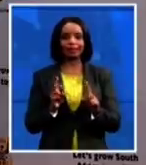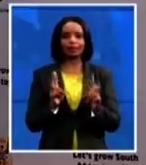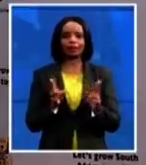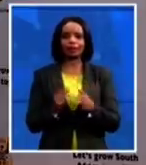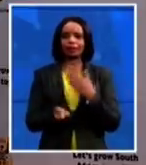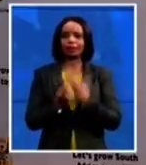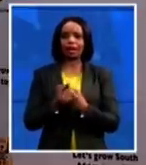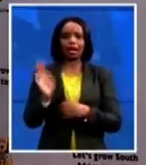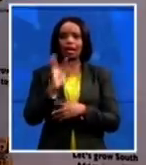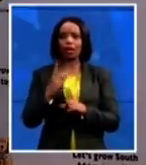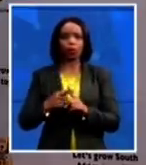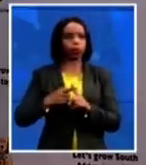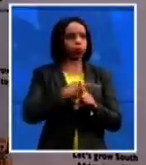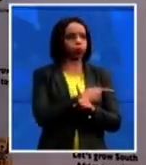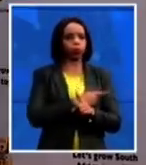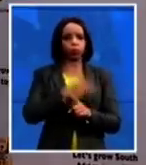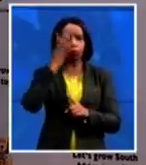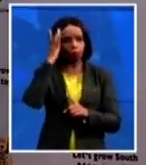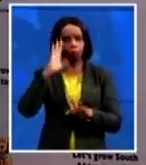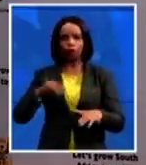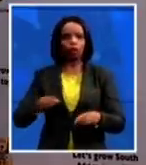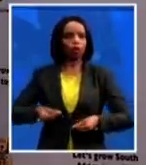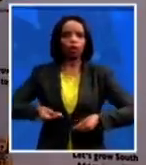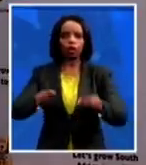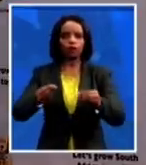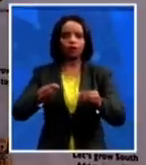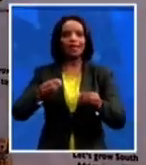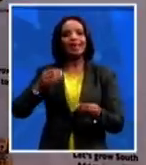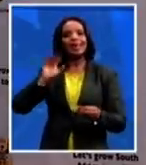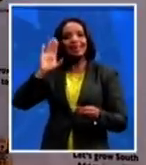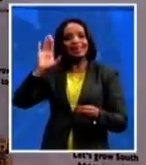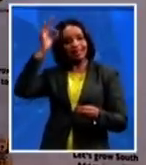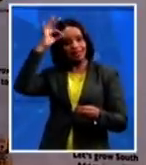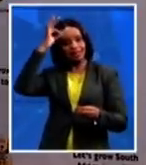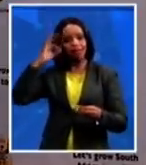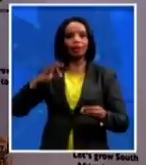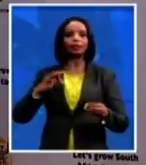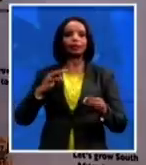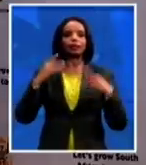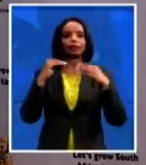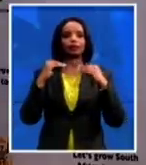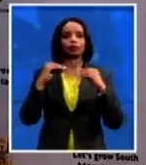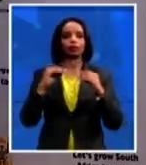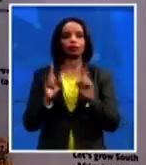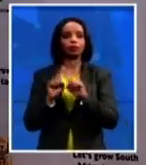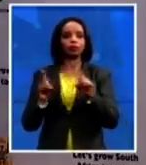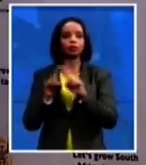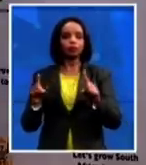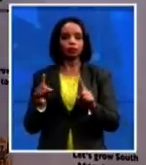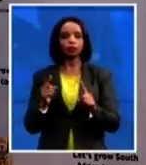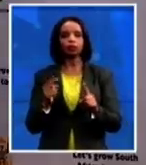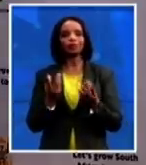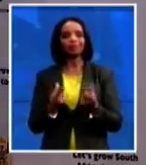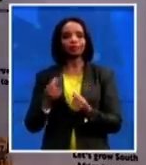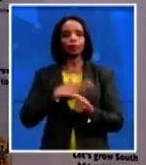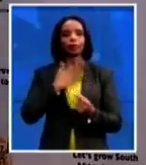the state institutions and which form the subject of the litigation by the SIU. In the final year,